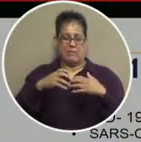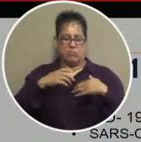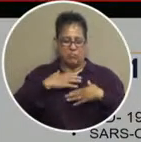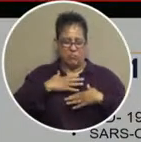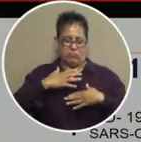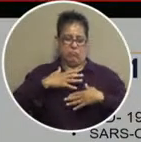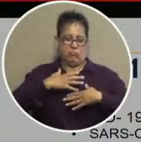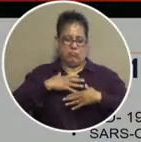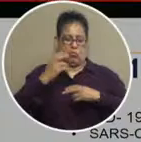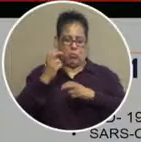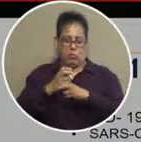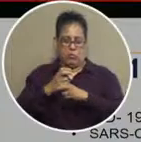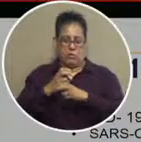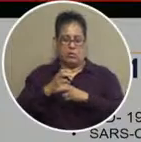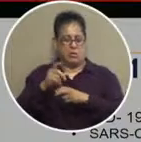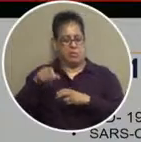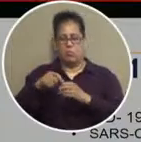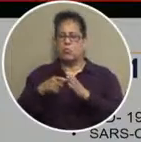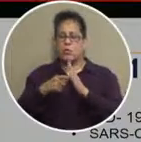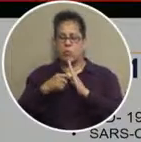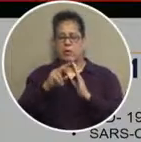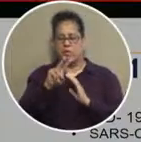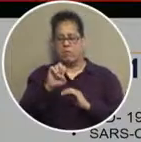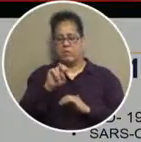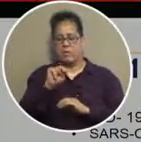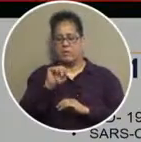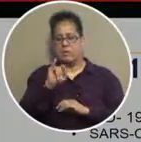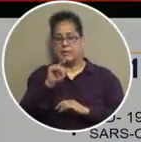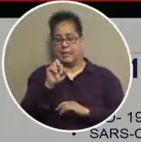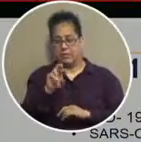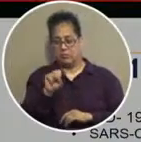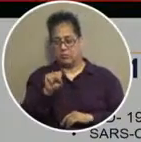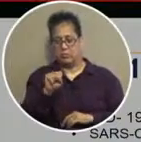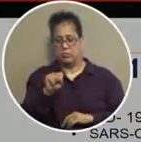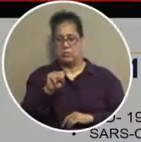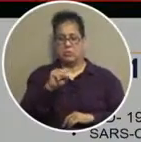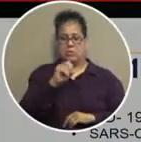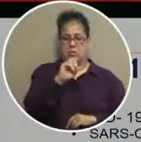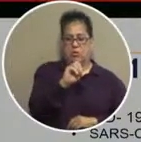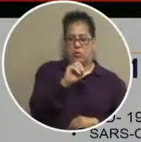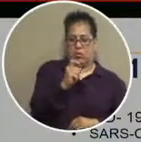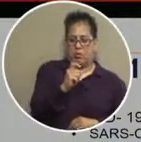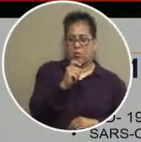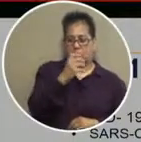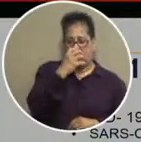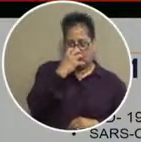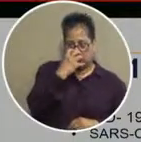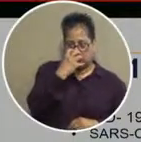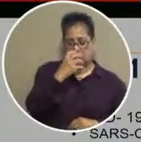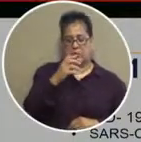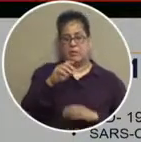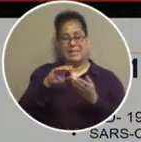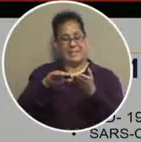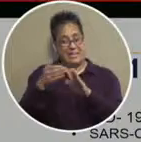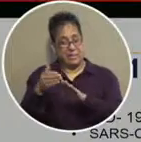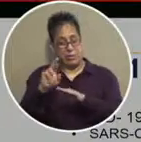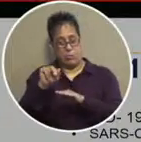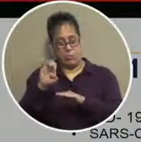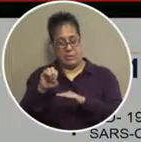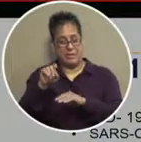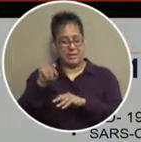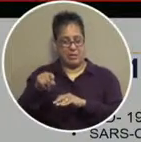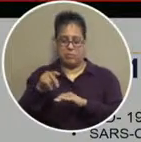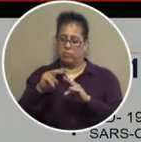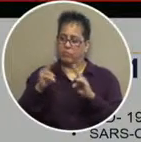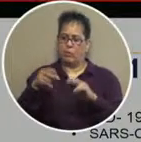needing ventilatory support and supplemental oxygen, and unfortunately the mortality due to this virus was